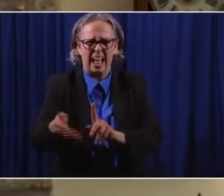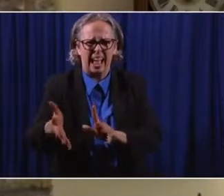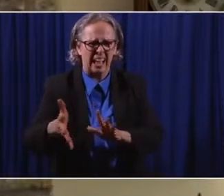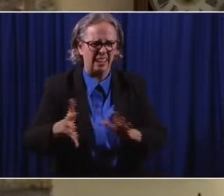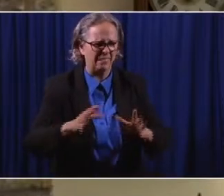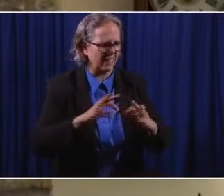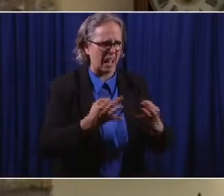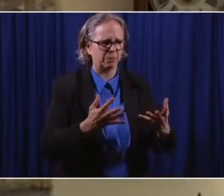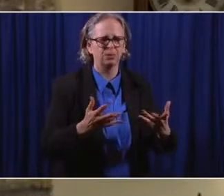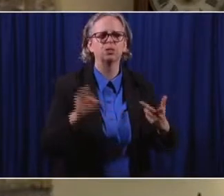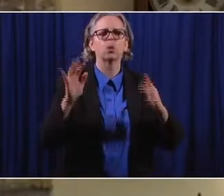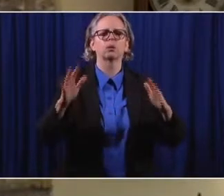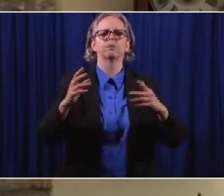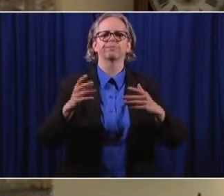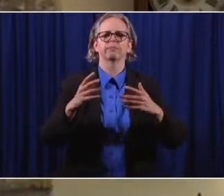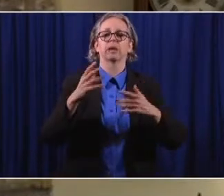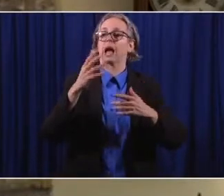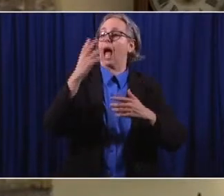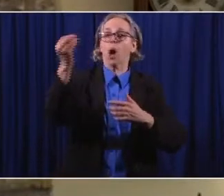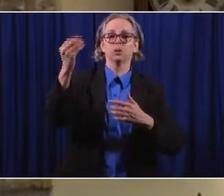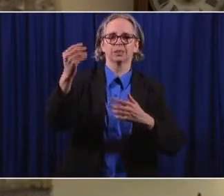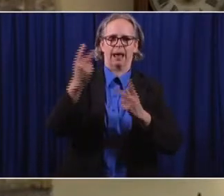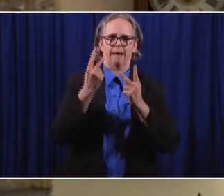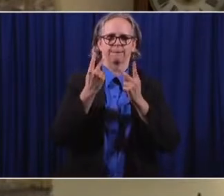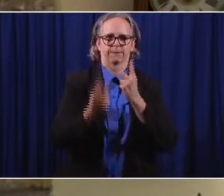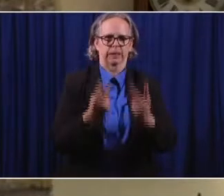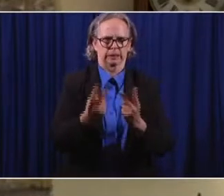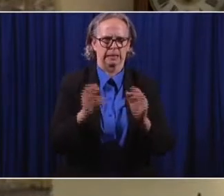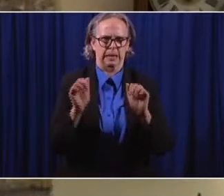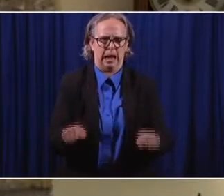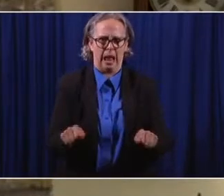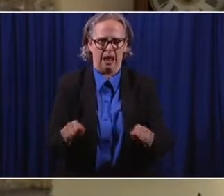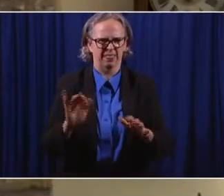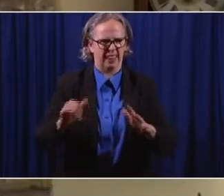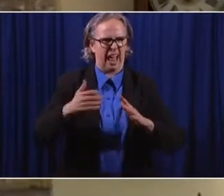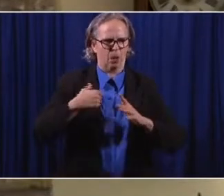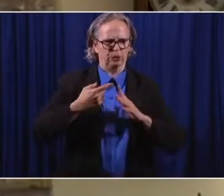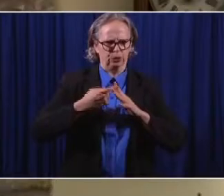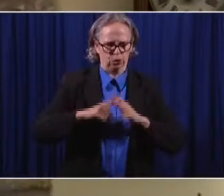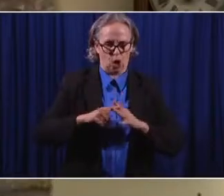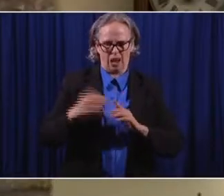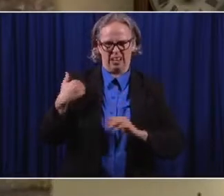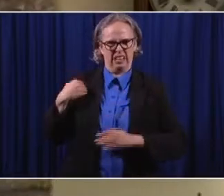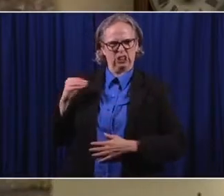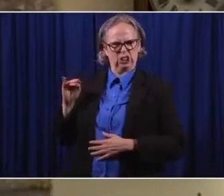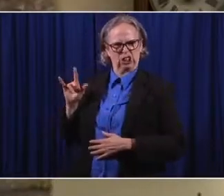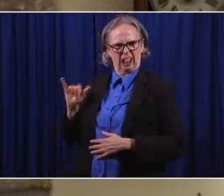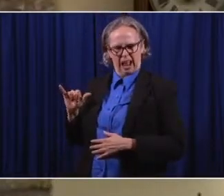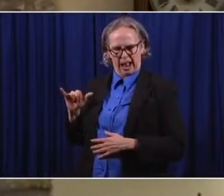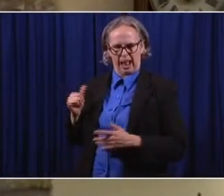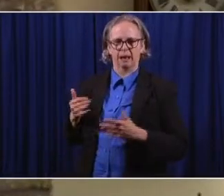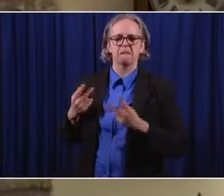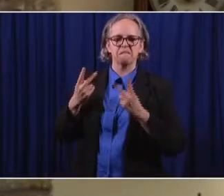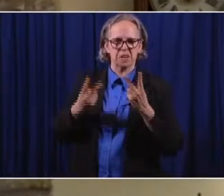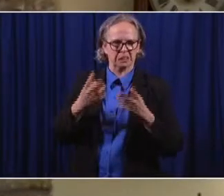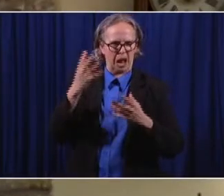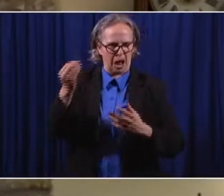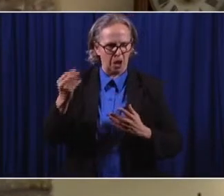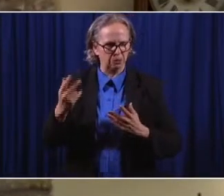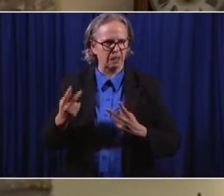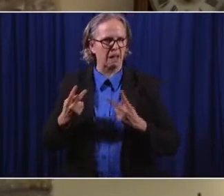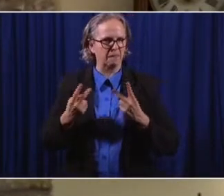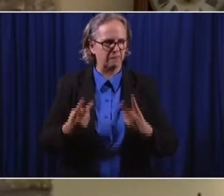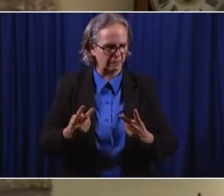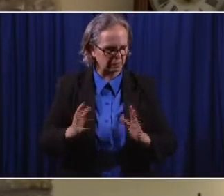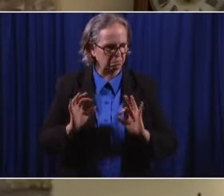And that's been going on since, I believe, July. We are a little concerned that sometimes we